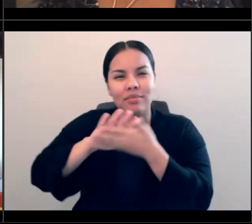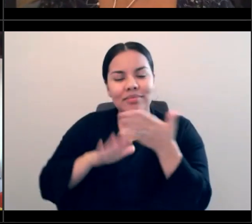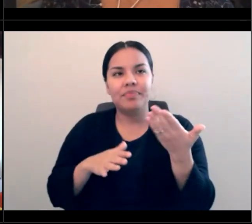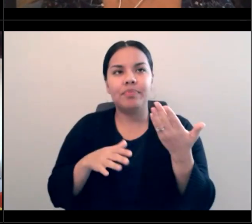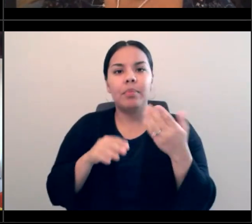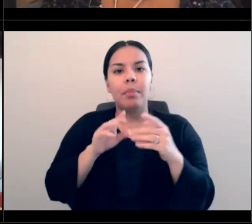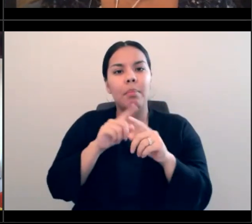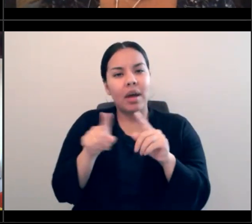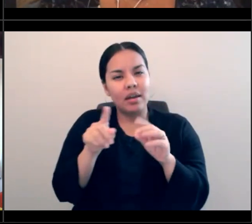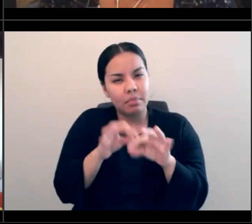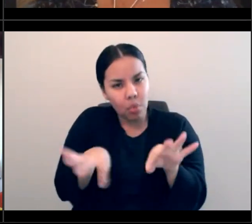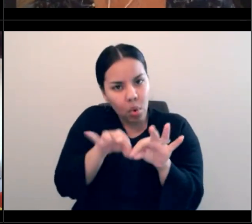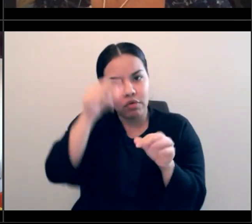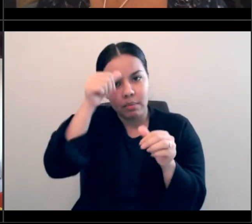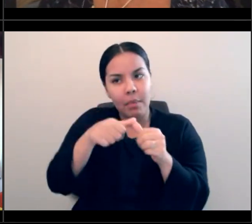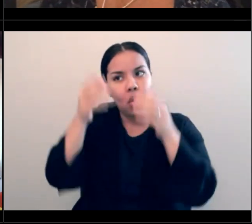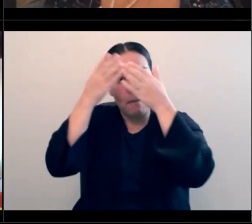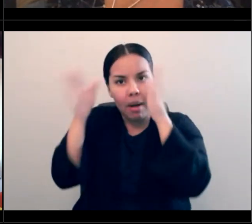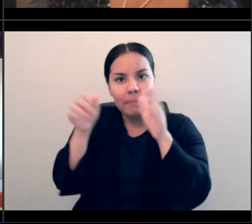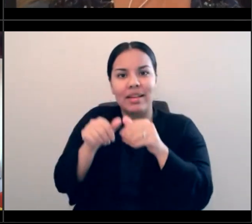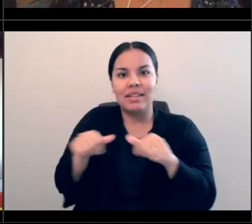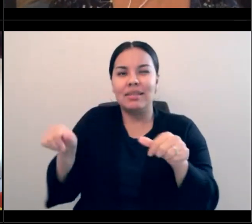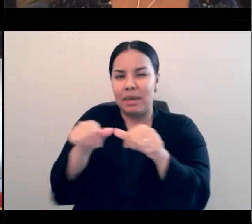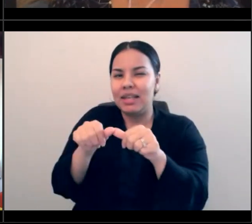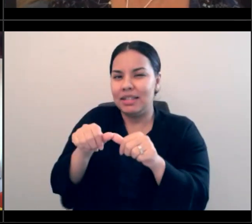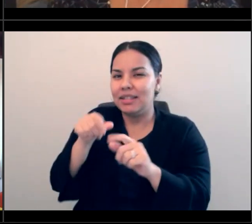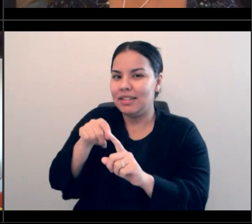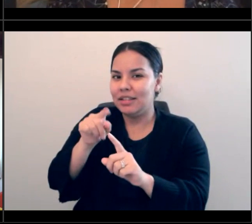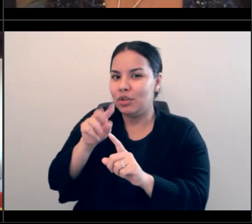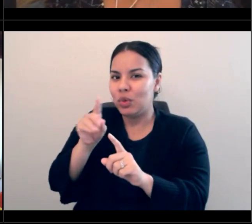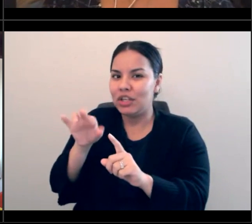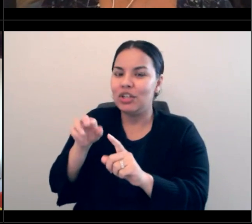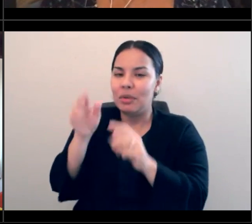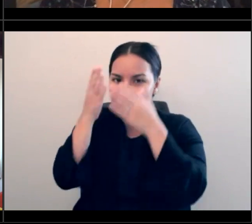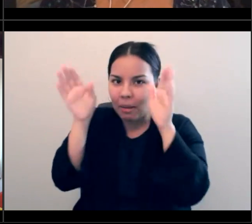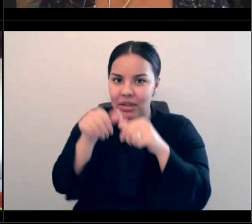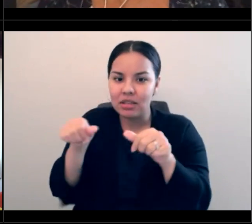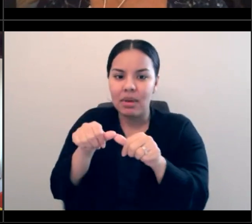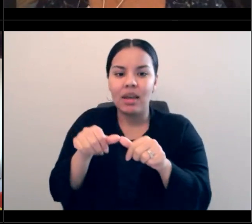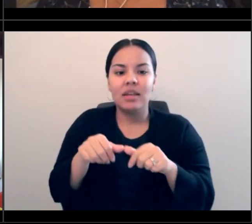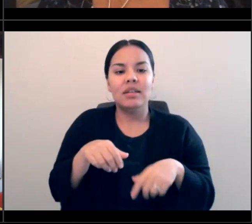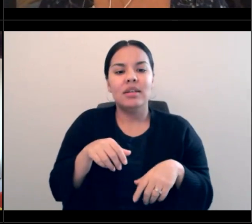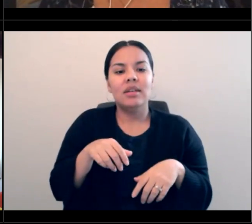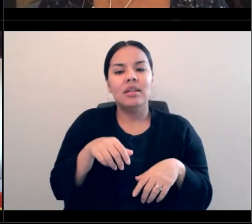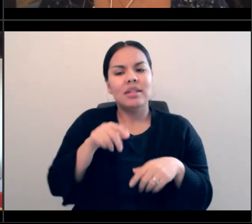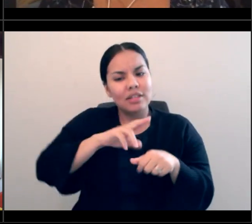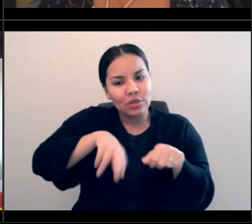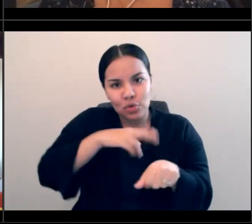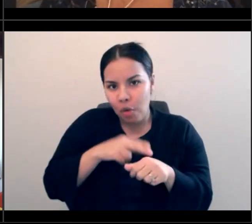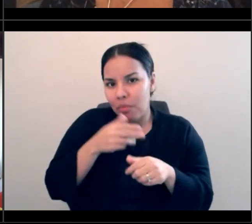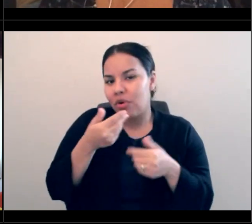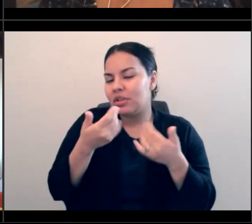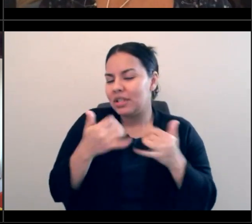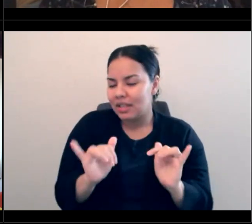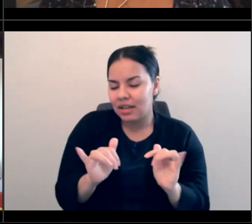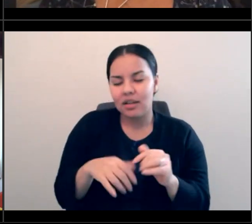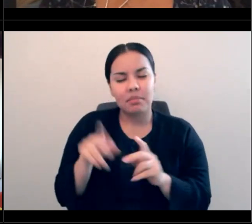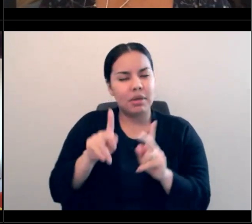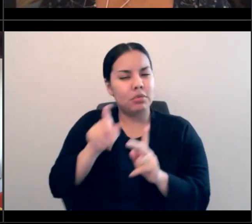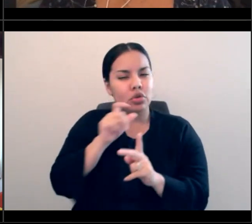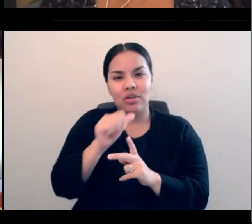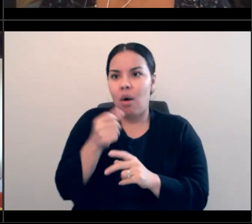it's a public space. I wouldn't, again, as Megan said, I think this is very normal and people, as Betsy said, shouldn't hold it against you. But, if